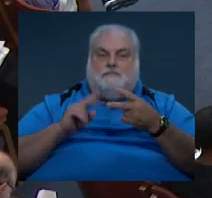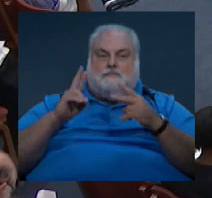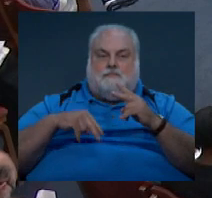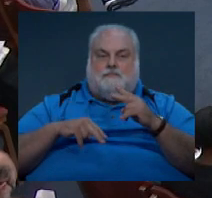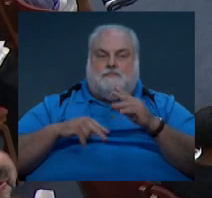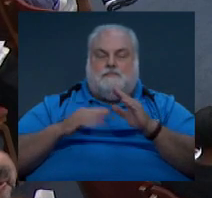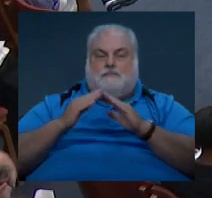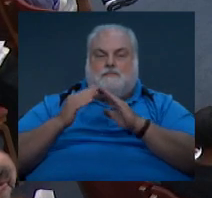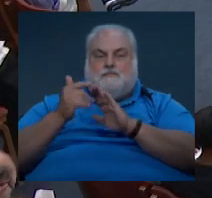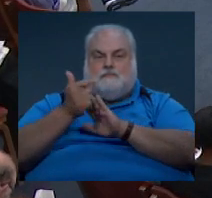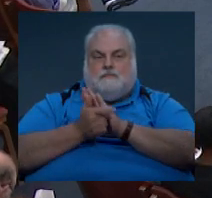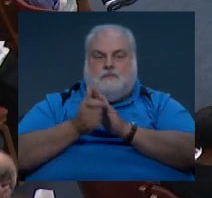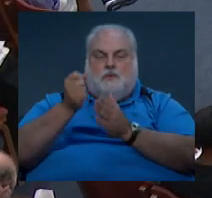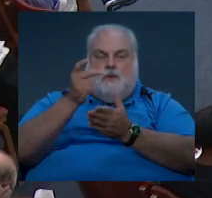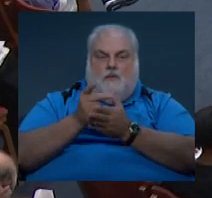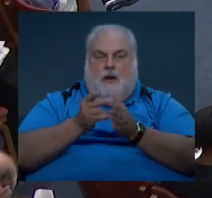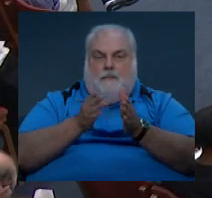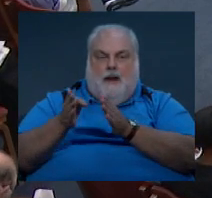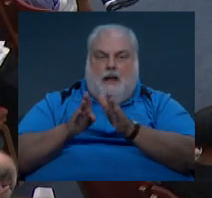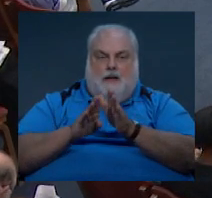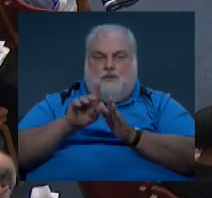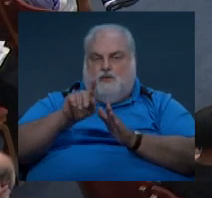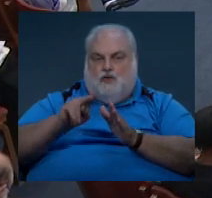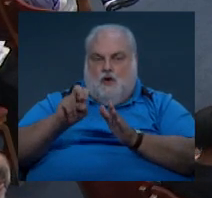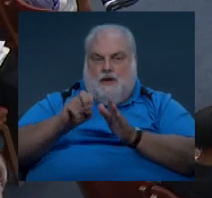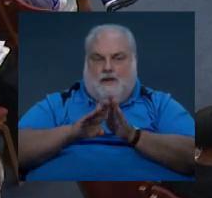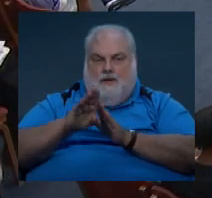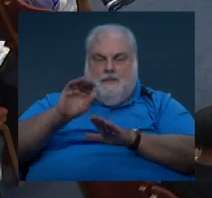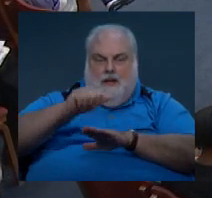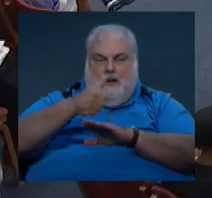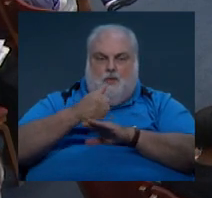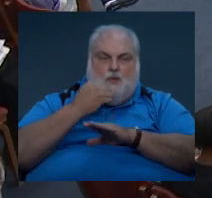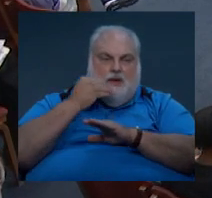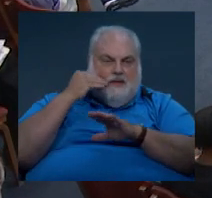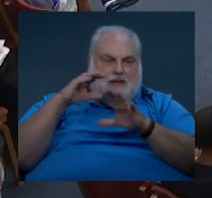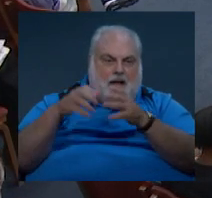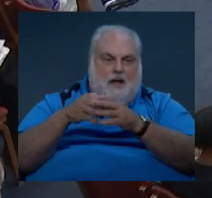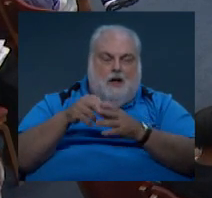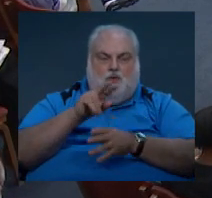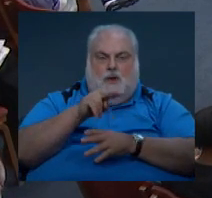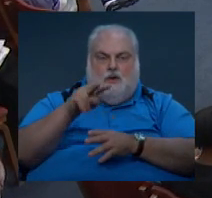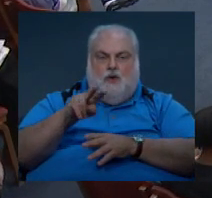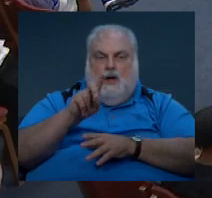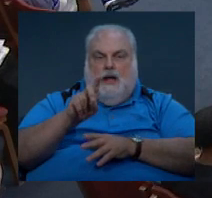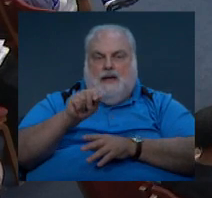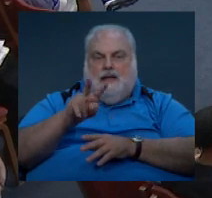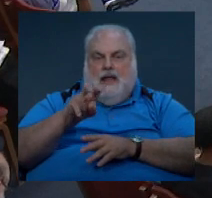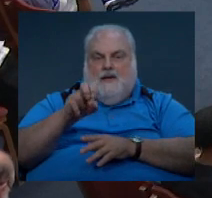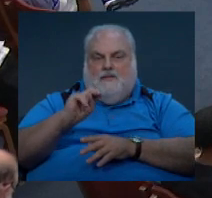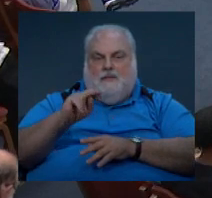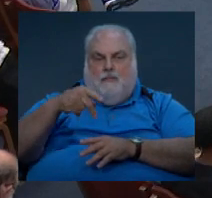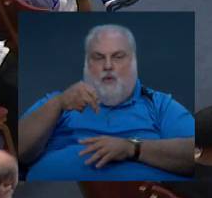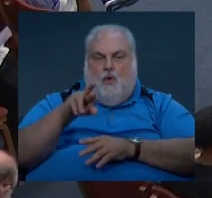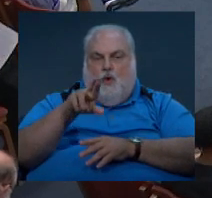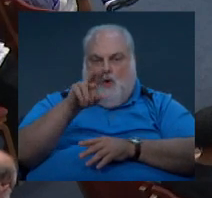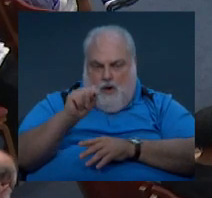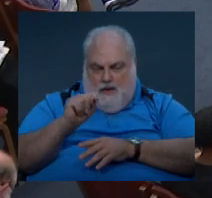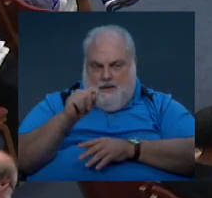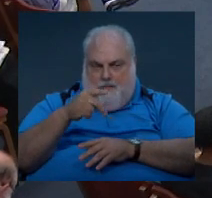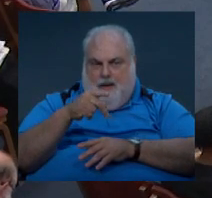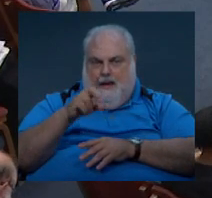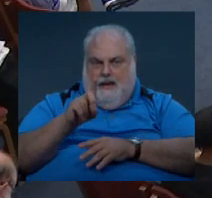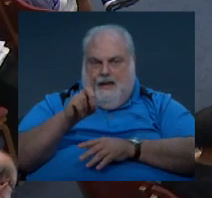An ordinance to approve a plan zoning development, establish a planned residential district titled 22 Davenport, short form PDR, located at